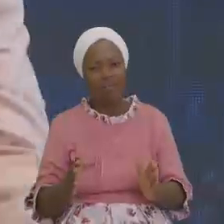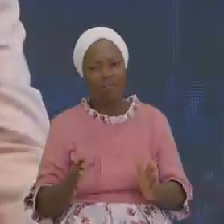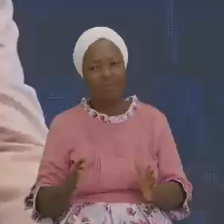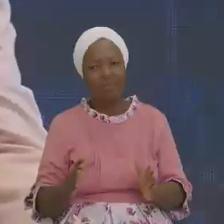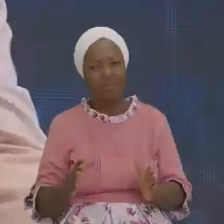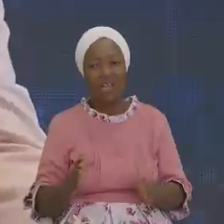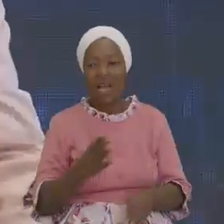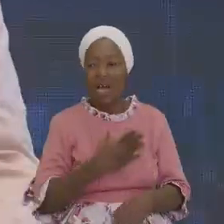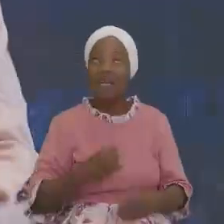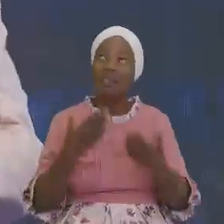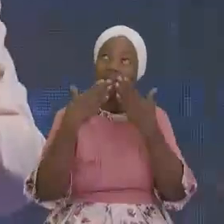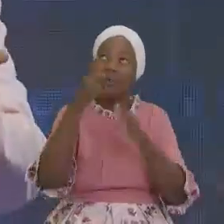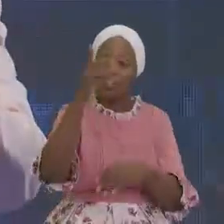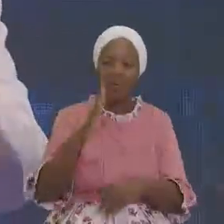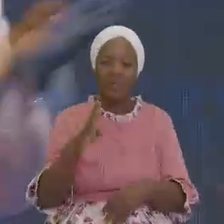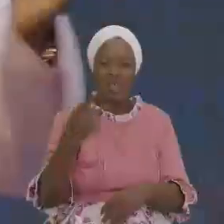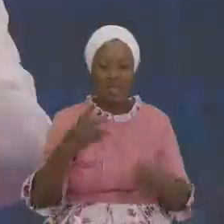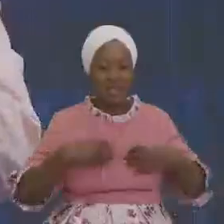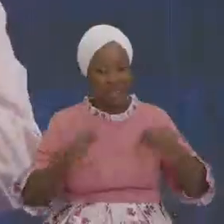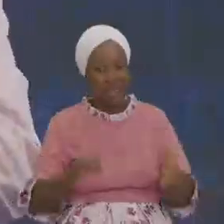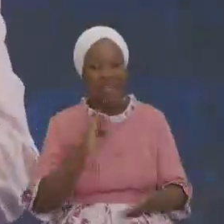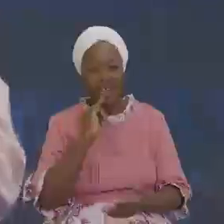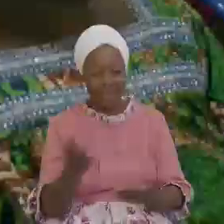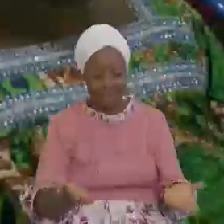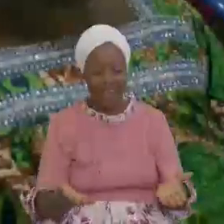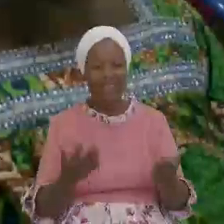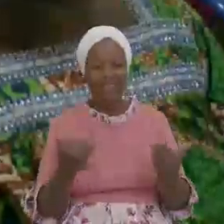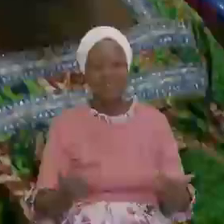And thank God, the healer is in the house.